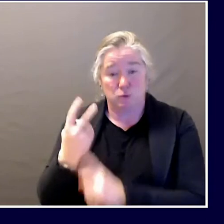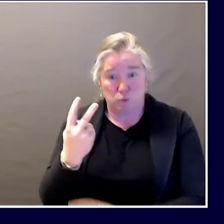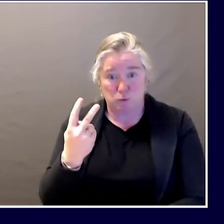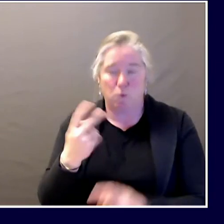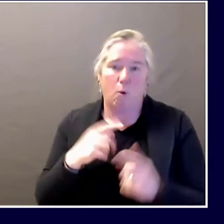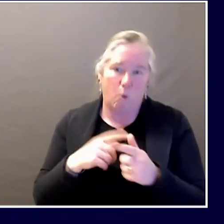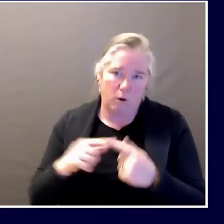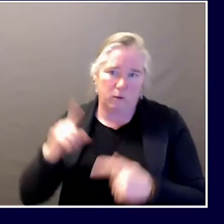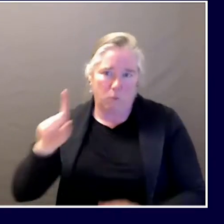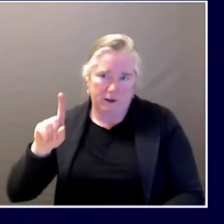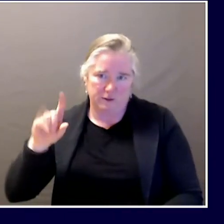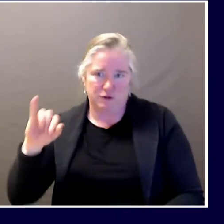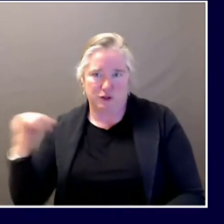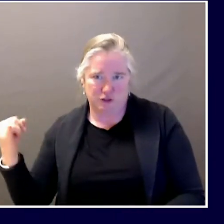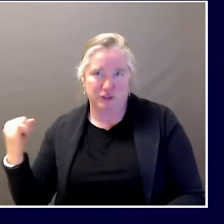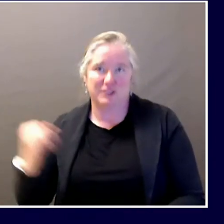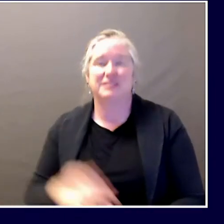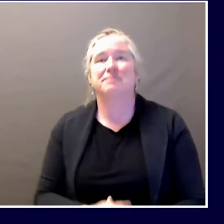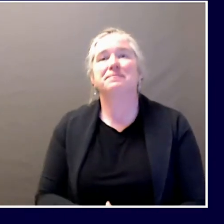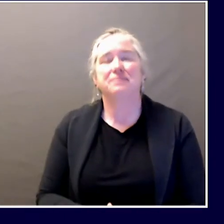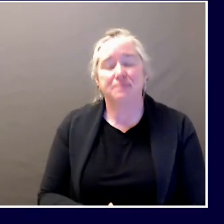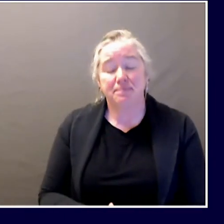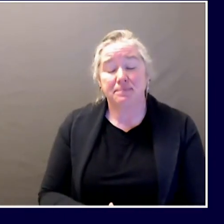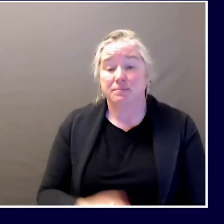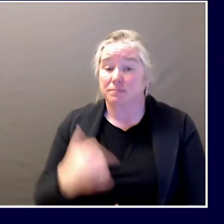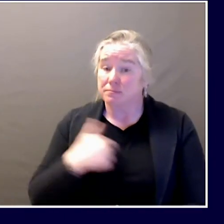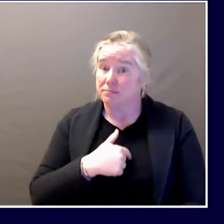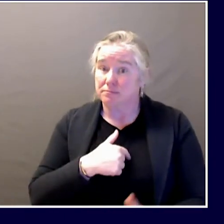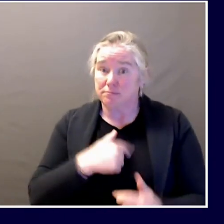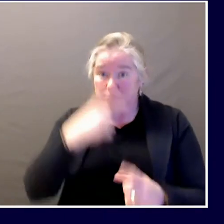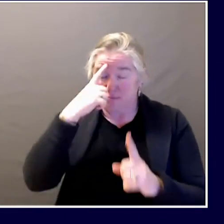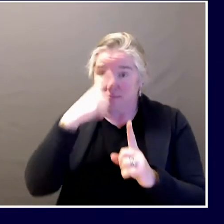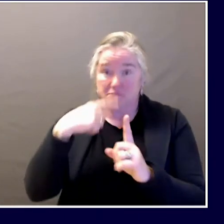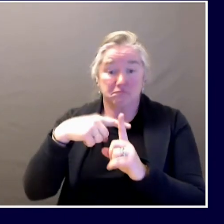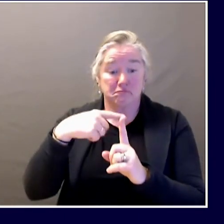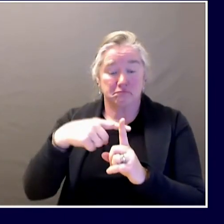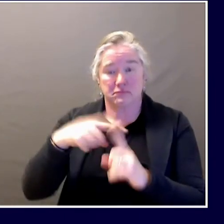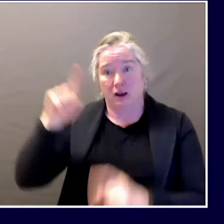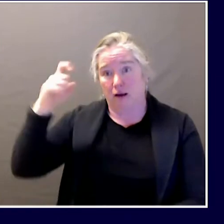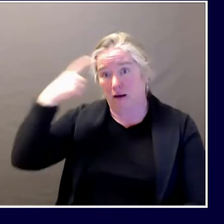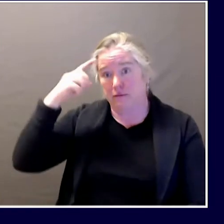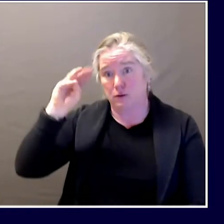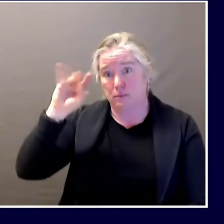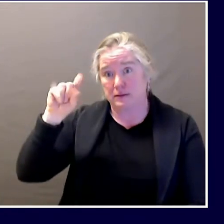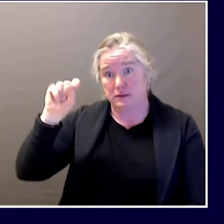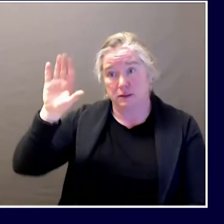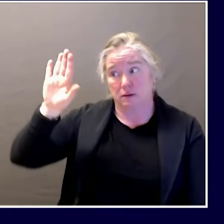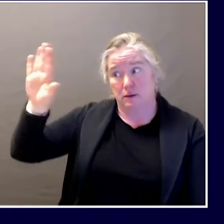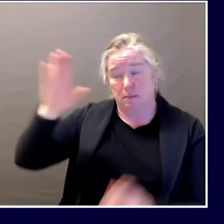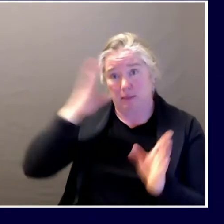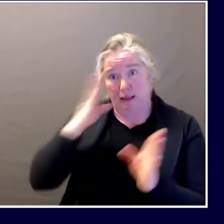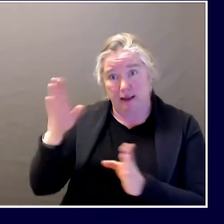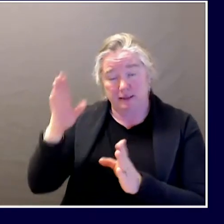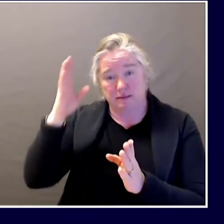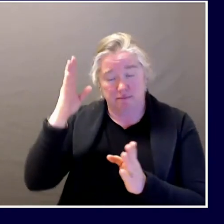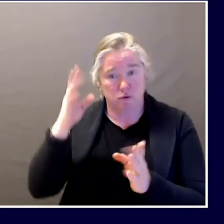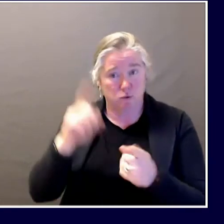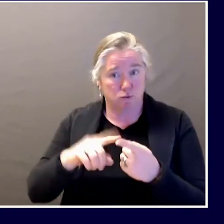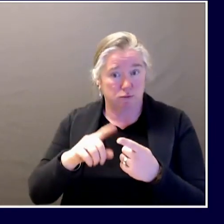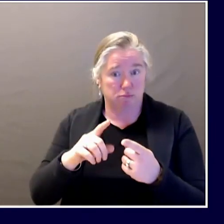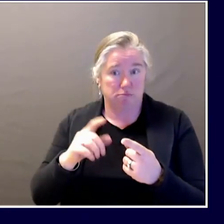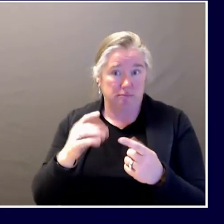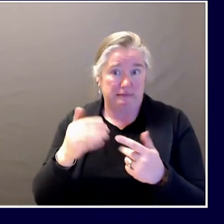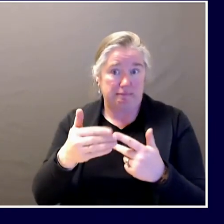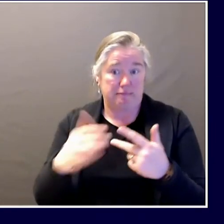optimistic that we can continue to follow the plan that Governor Mills laid out to move to people in their 50s in April.